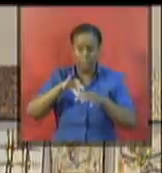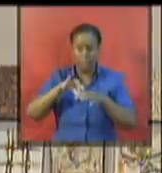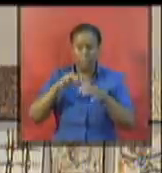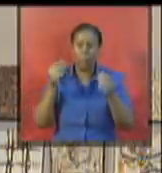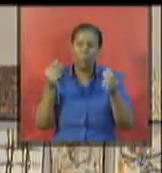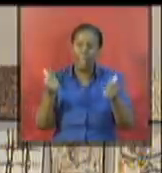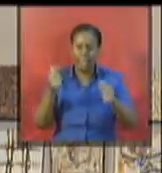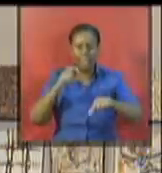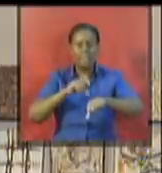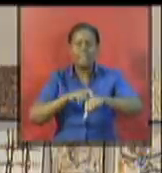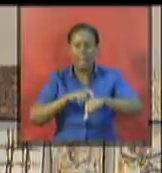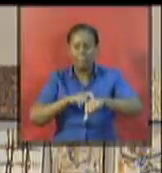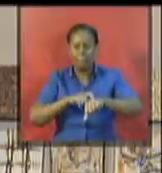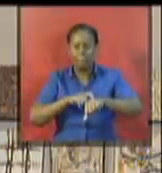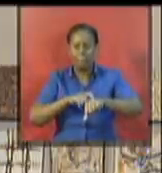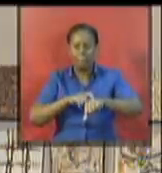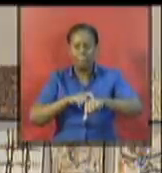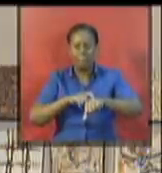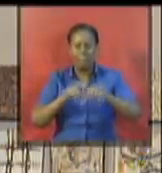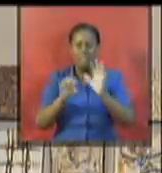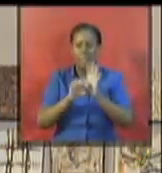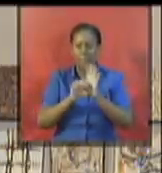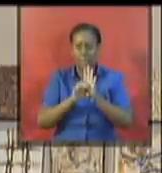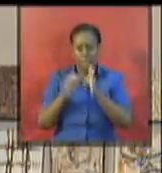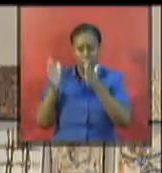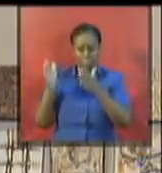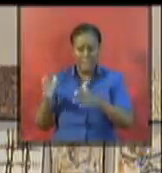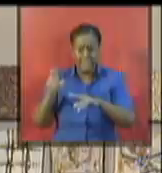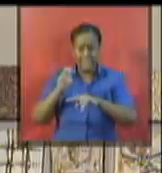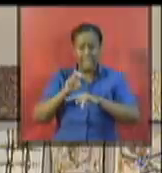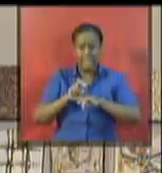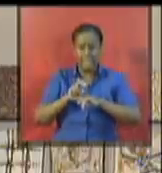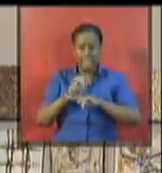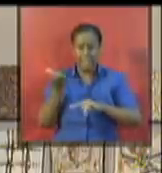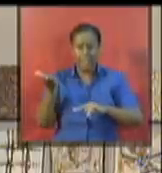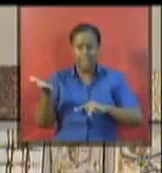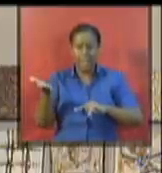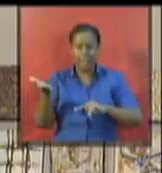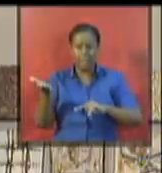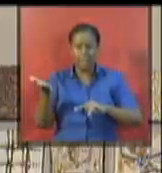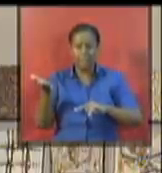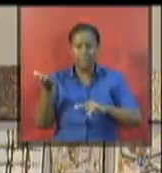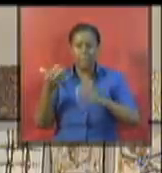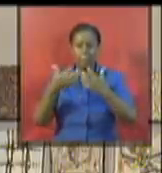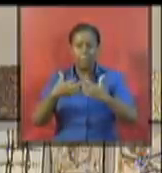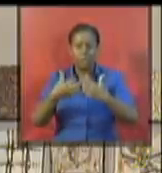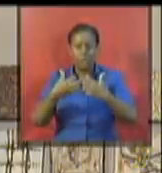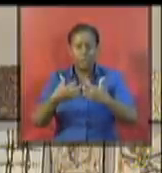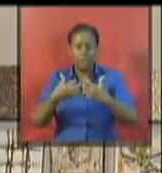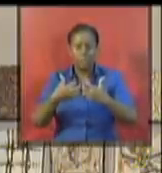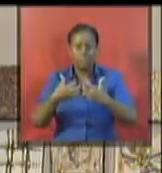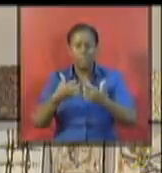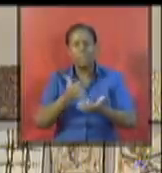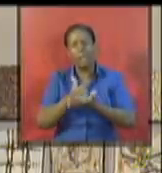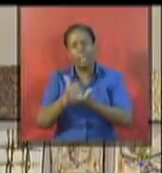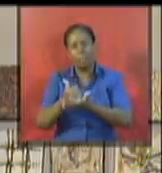that's sitting right in front of them in the accident and emergencies. So the machine in Tobago can't go beyond